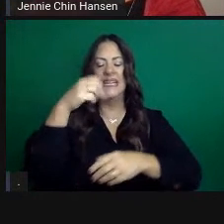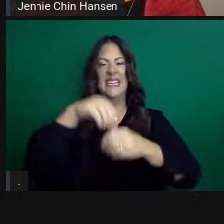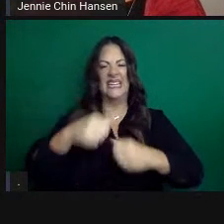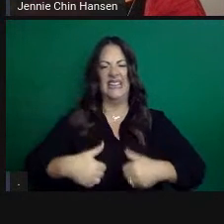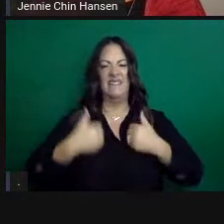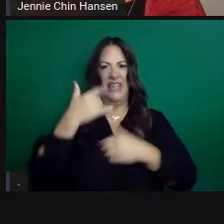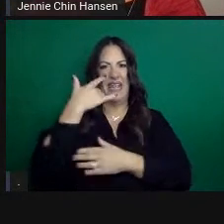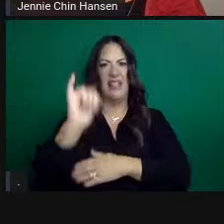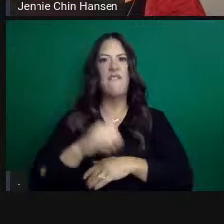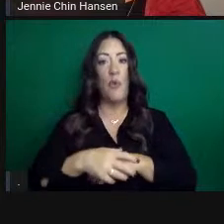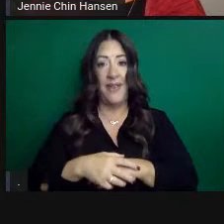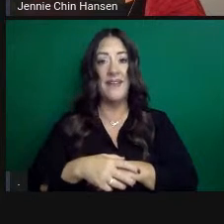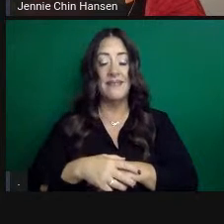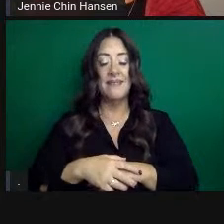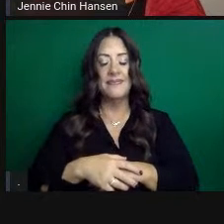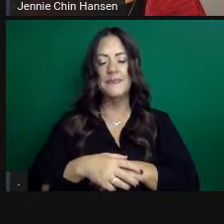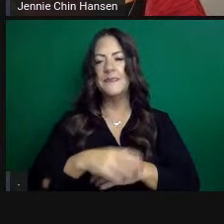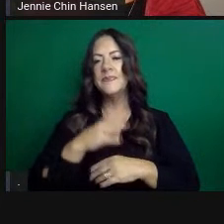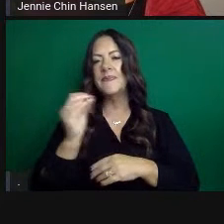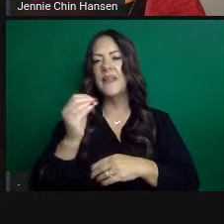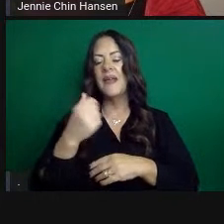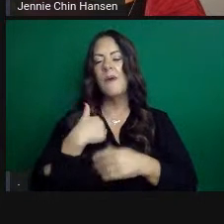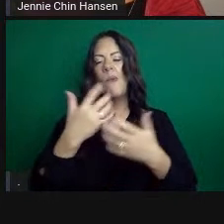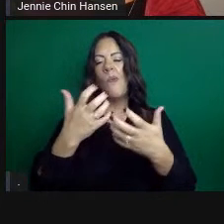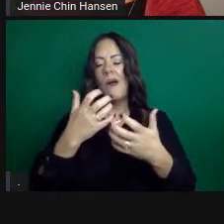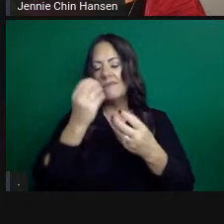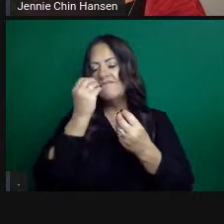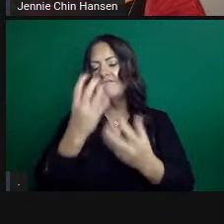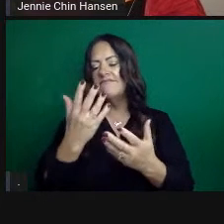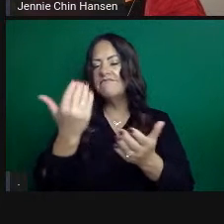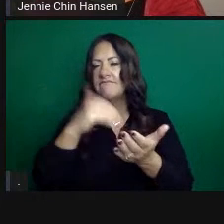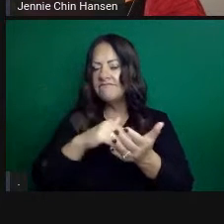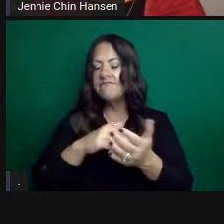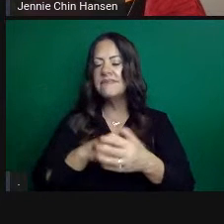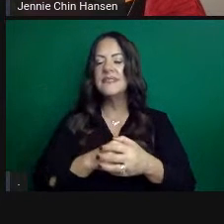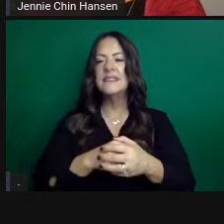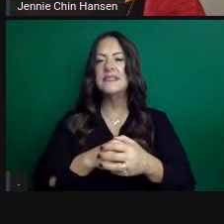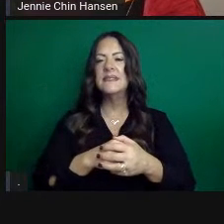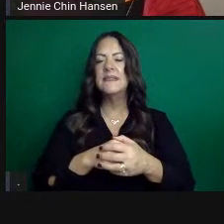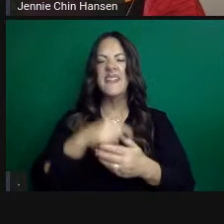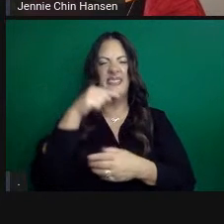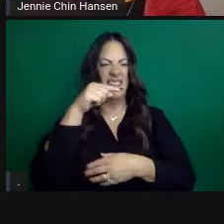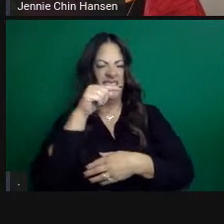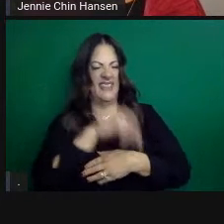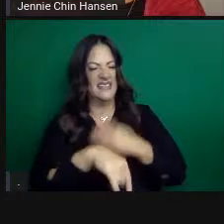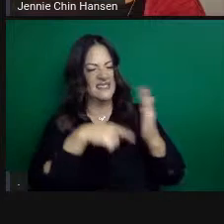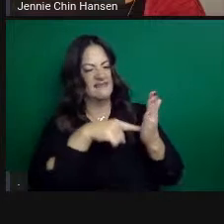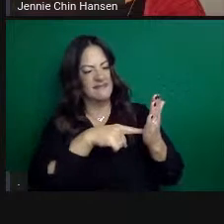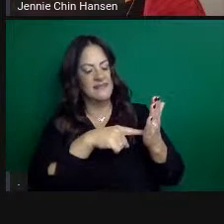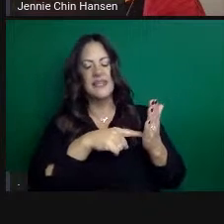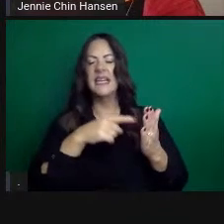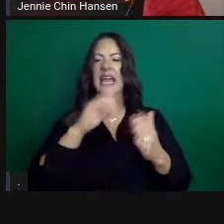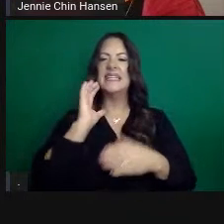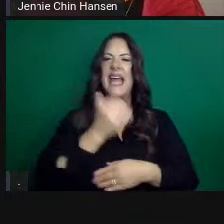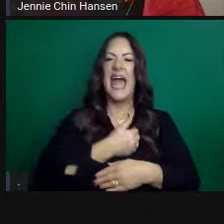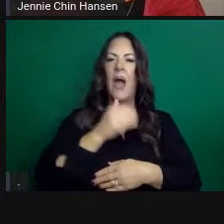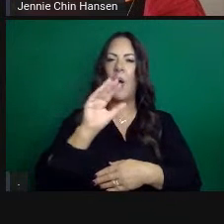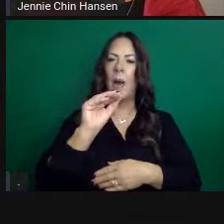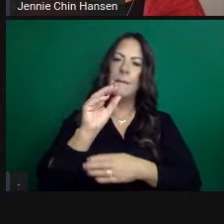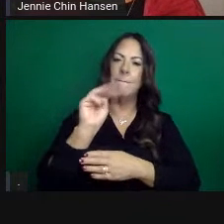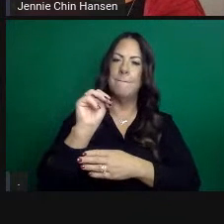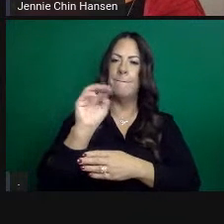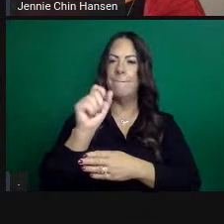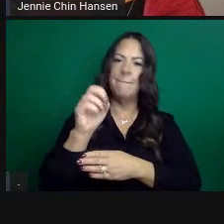particular, I'd like to just make the note once again that this is a master plan for aging. As